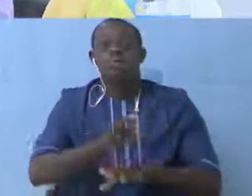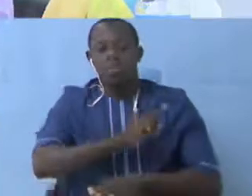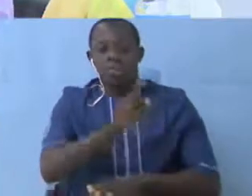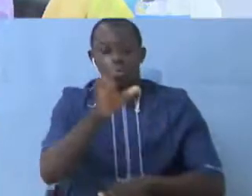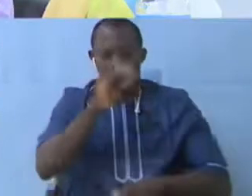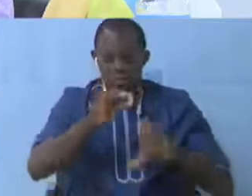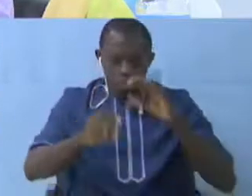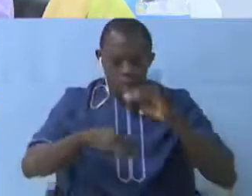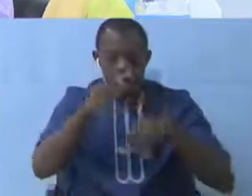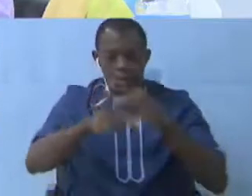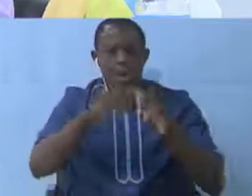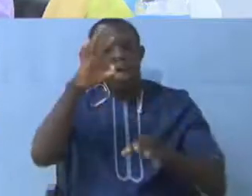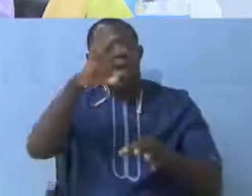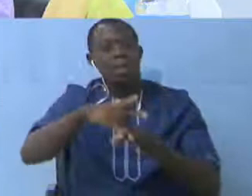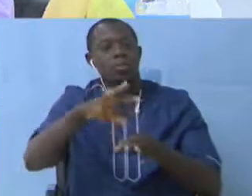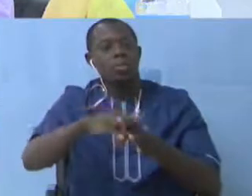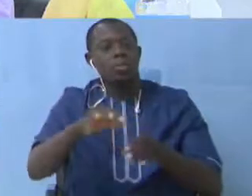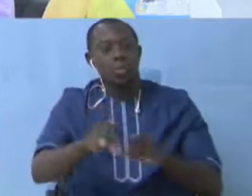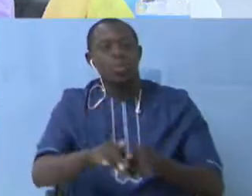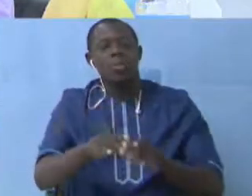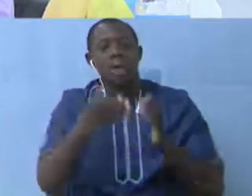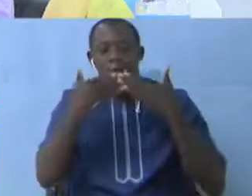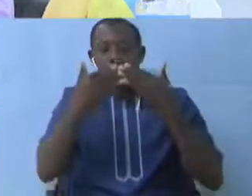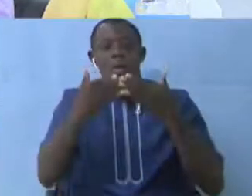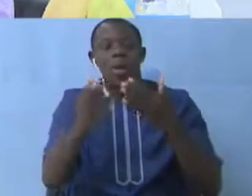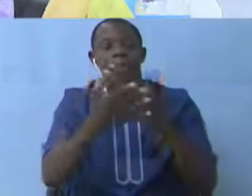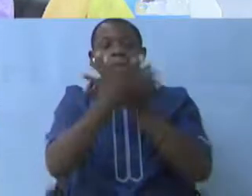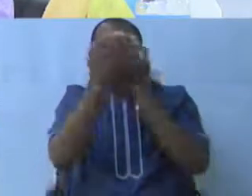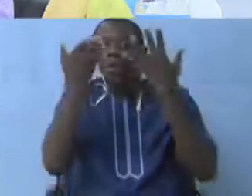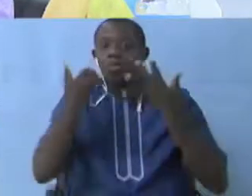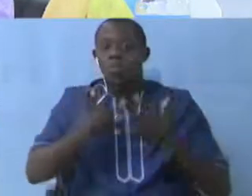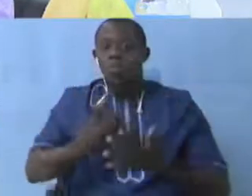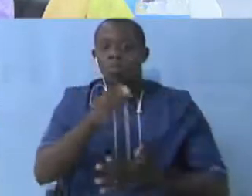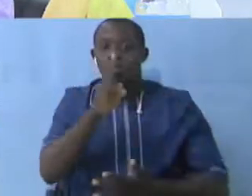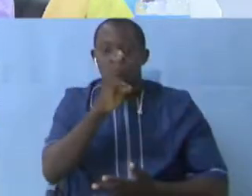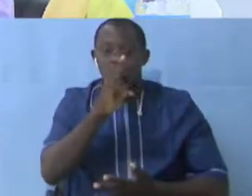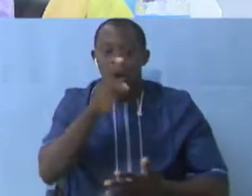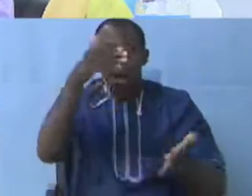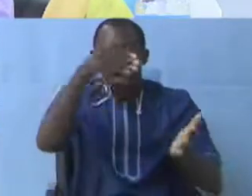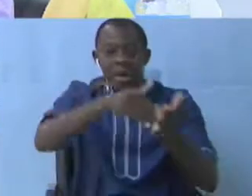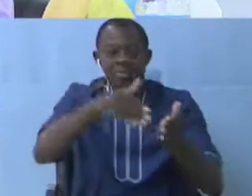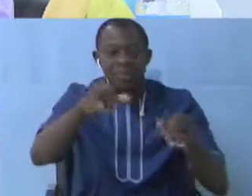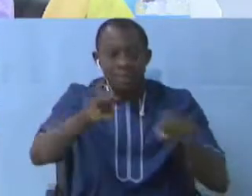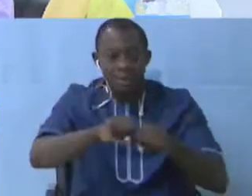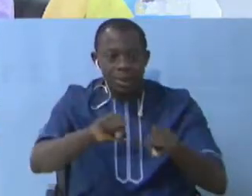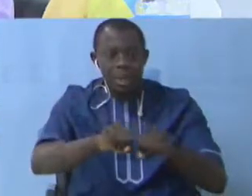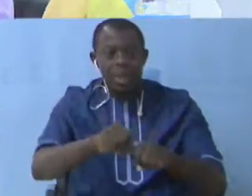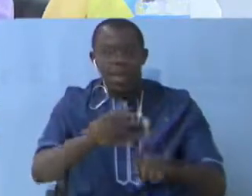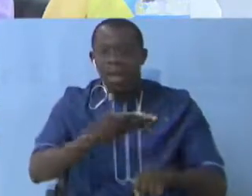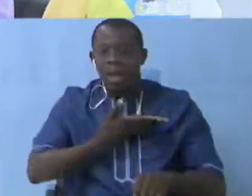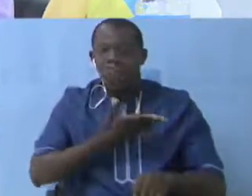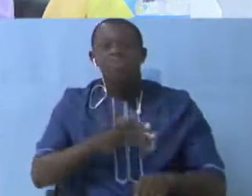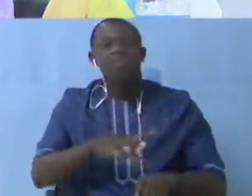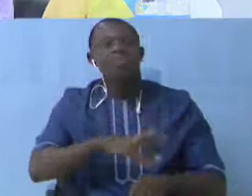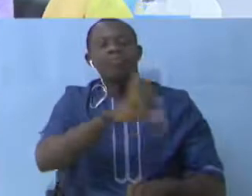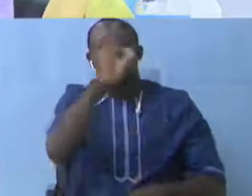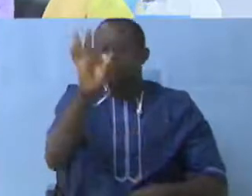talk about the fact that many people who came to Senegal were really in bad shape. People had lot of